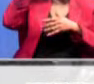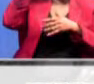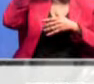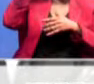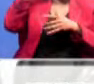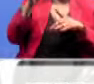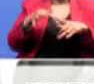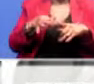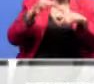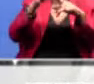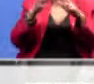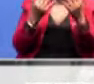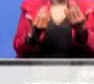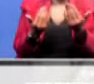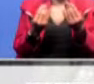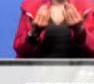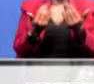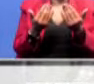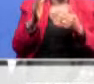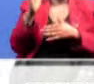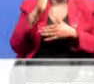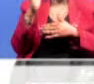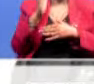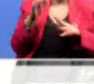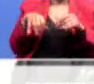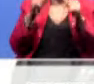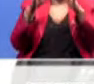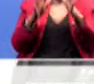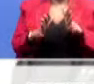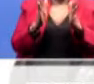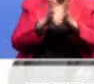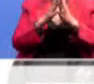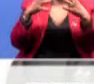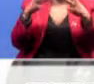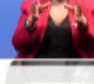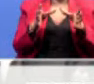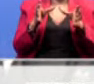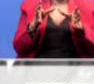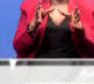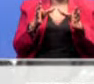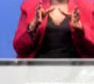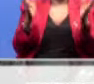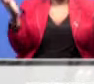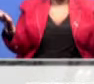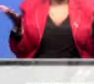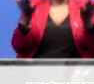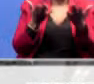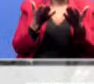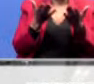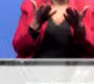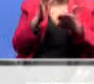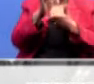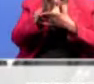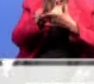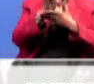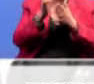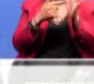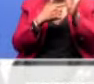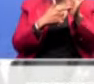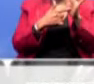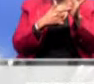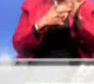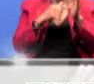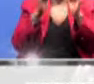now that it is the security officers versus the community coming together, in that synergy we can be able